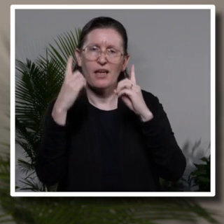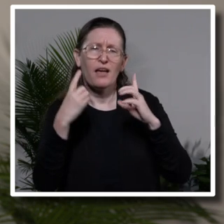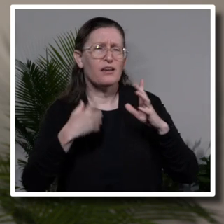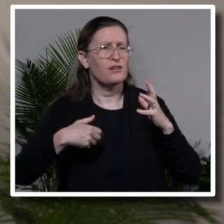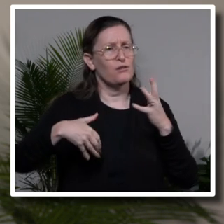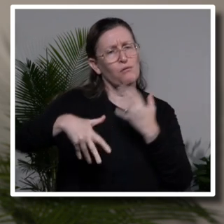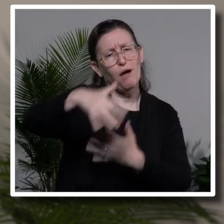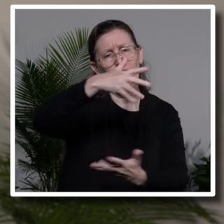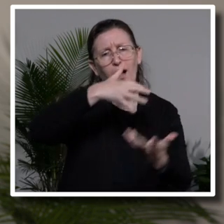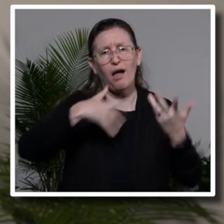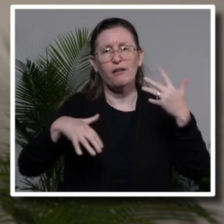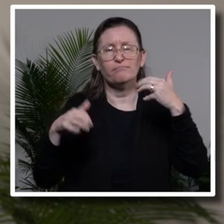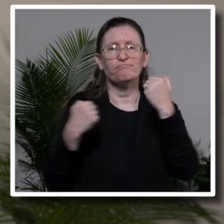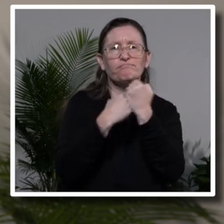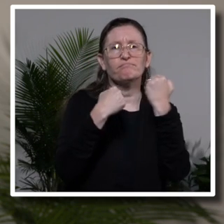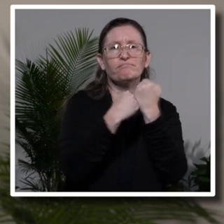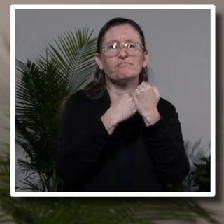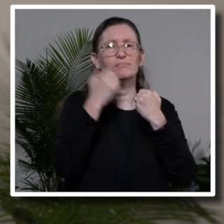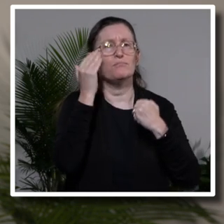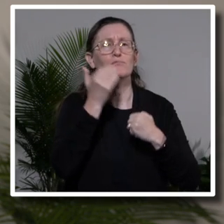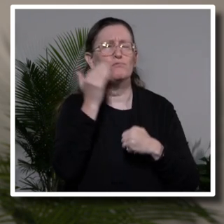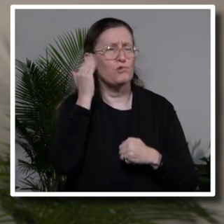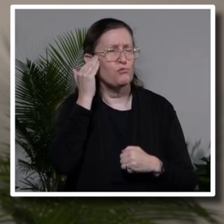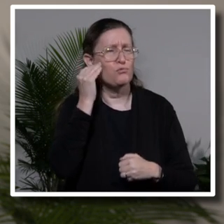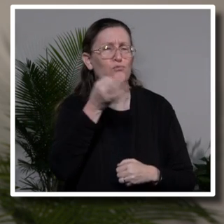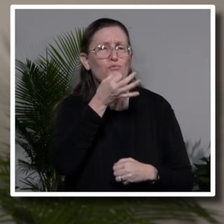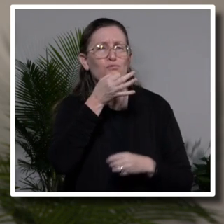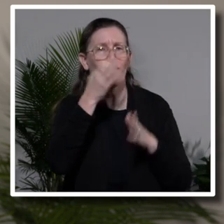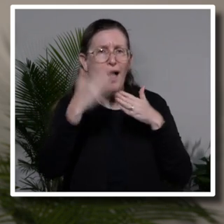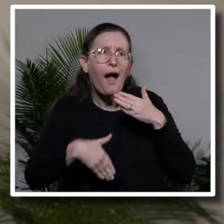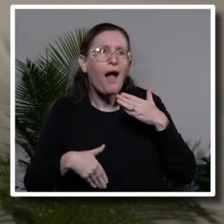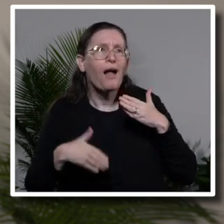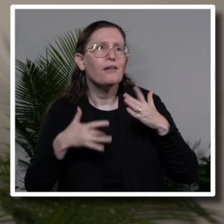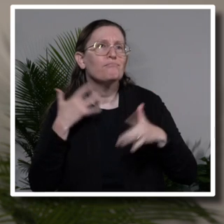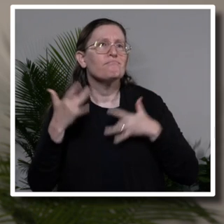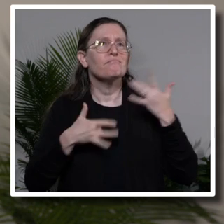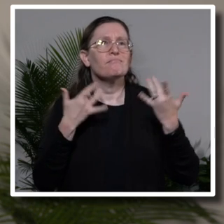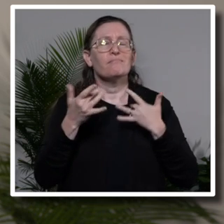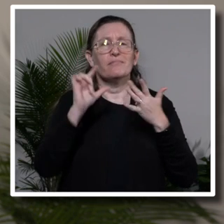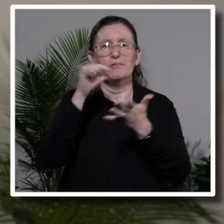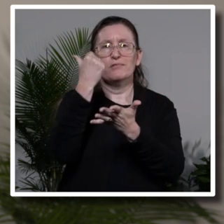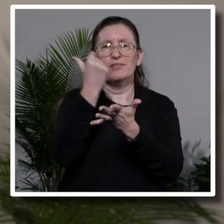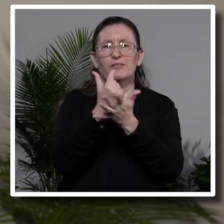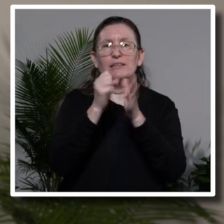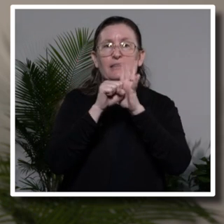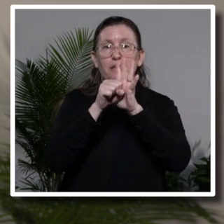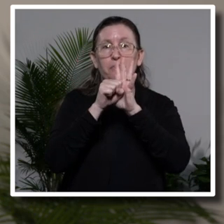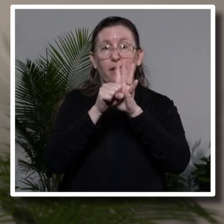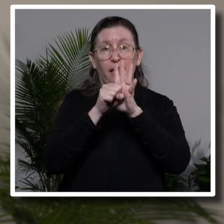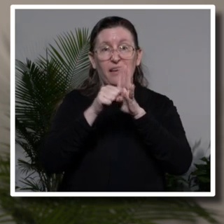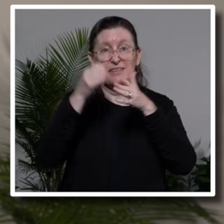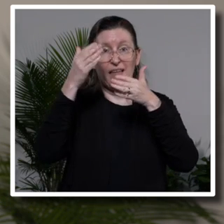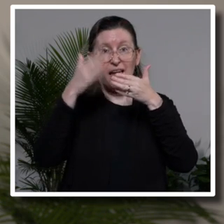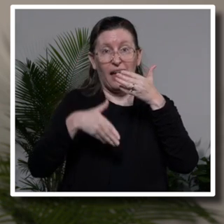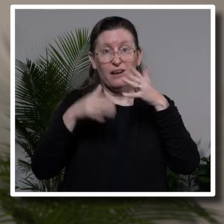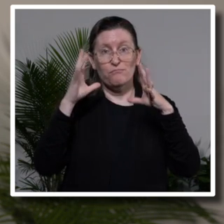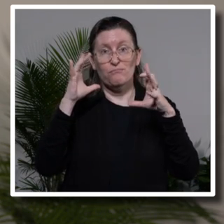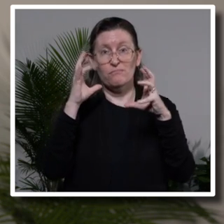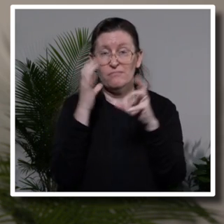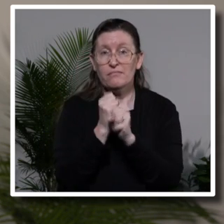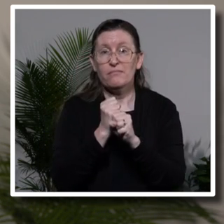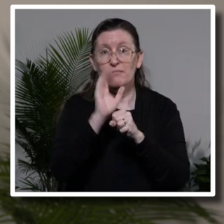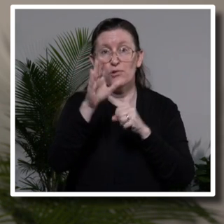you rallied around each other knowing that it was soon to end. Your graduation symbolized the impending culmination of